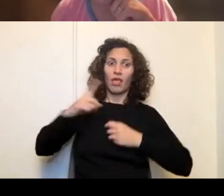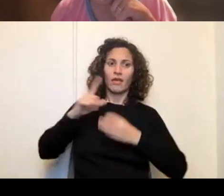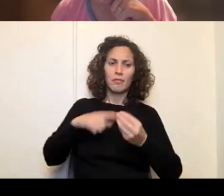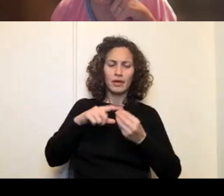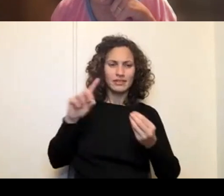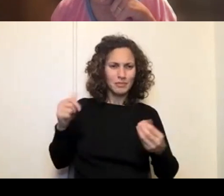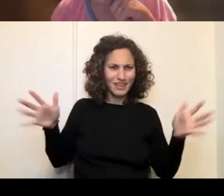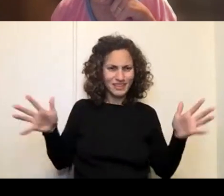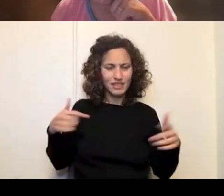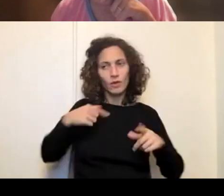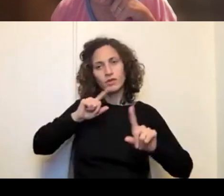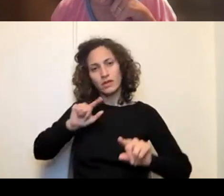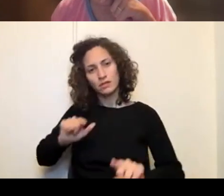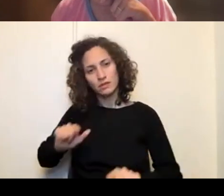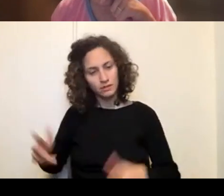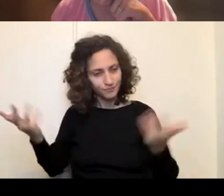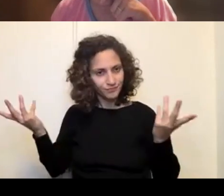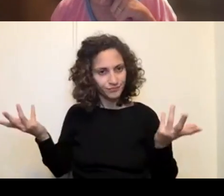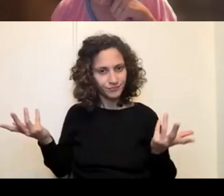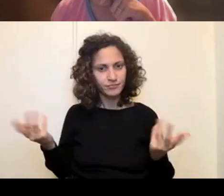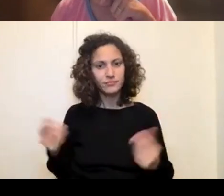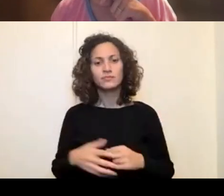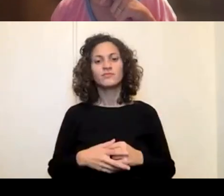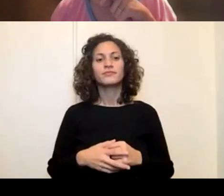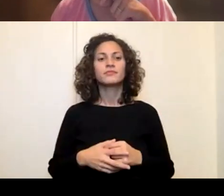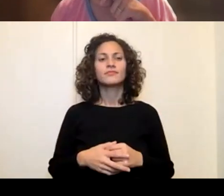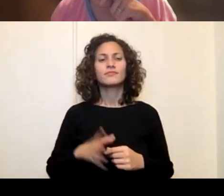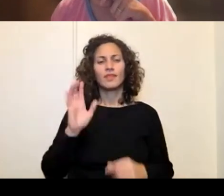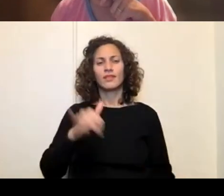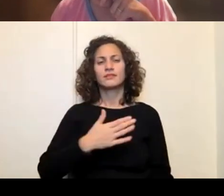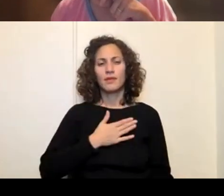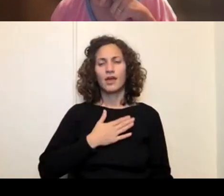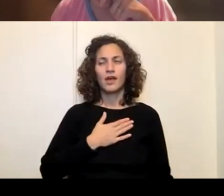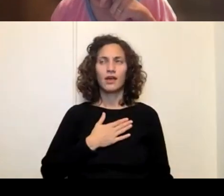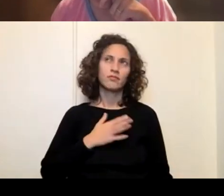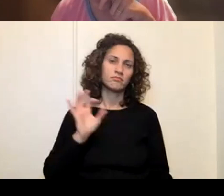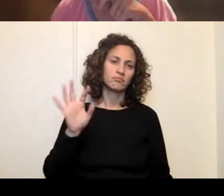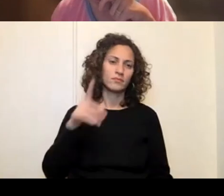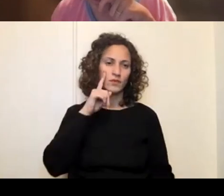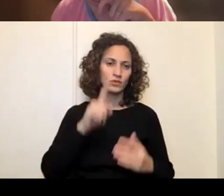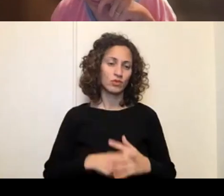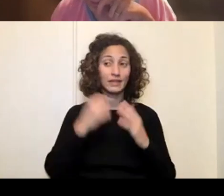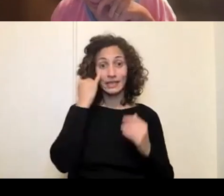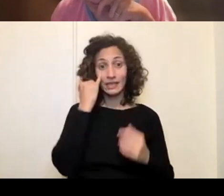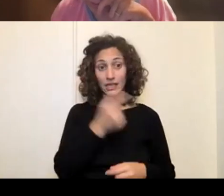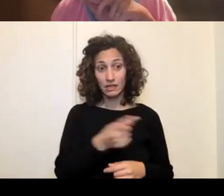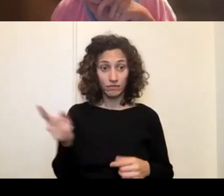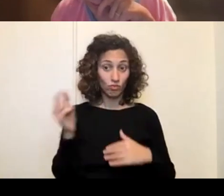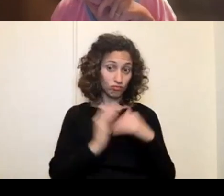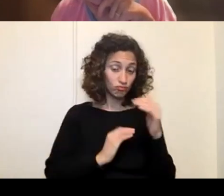is. So that would be where I would start, is if you're comfortable